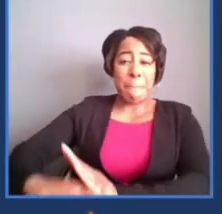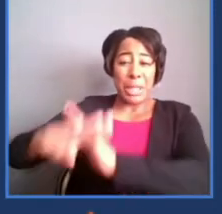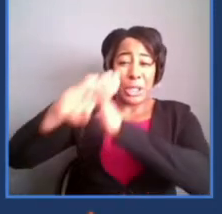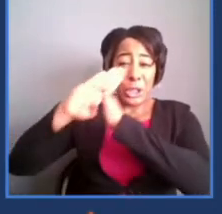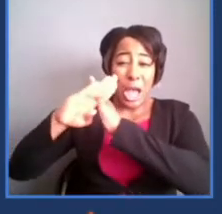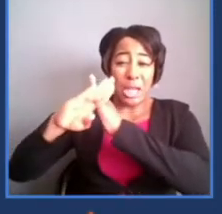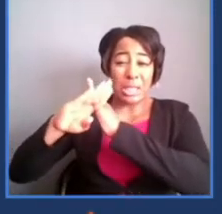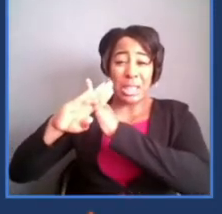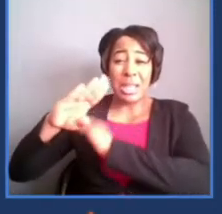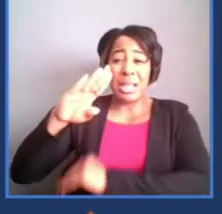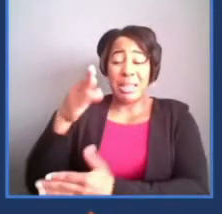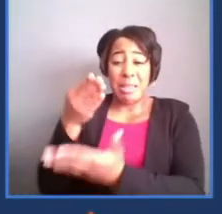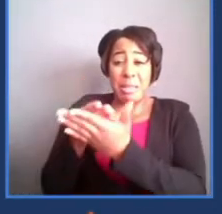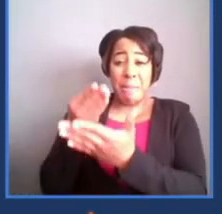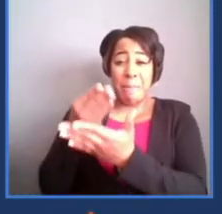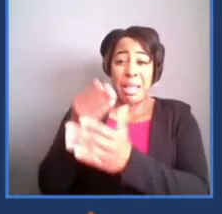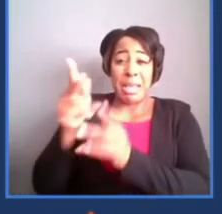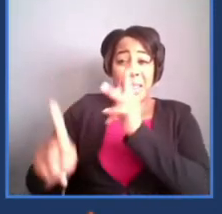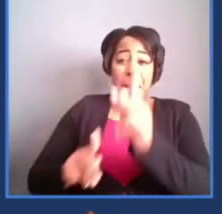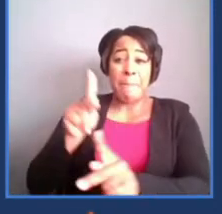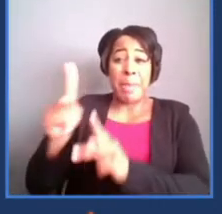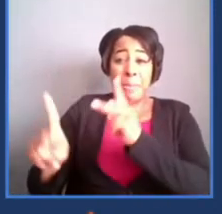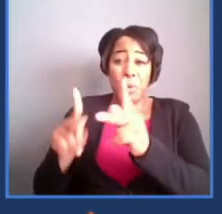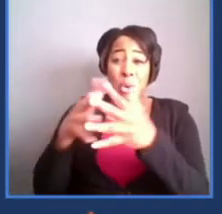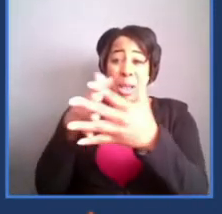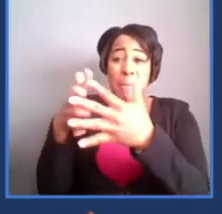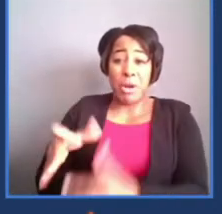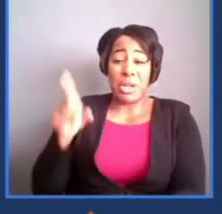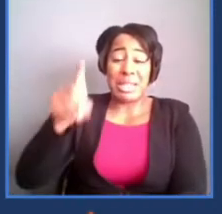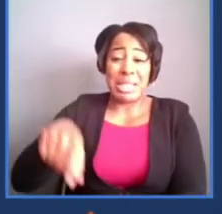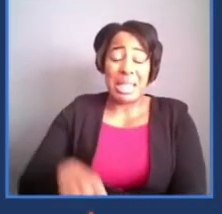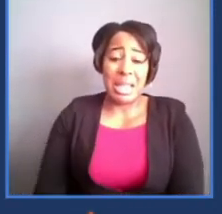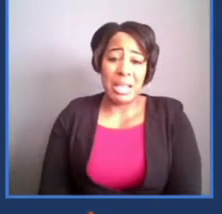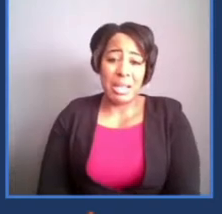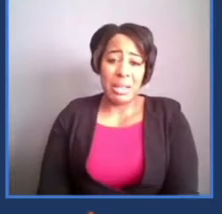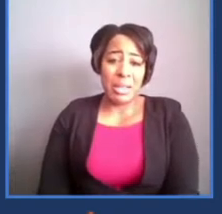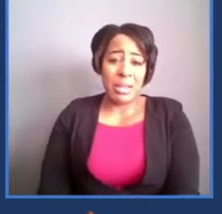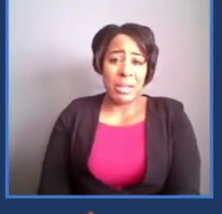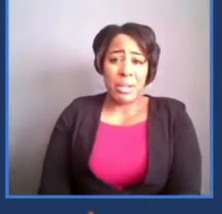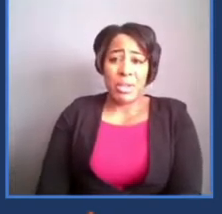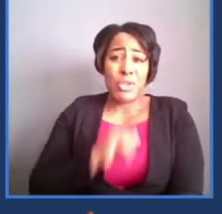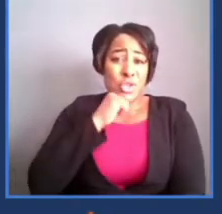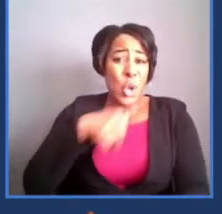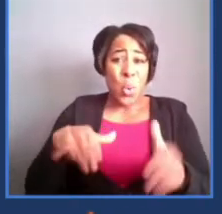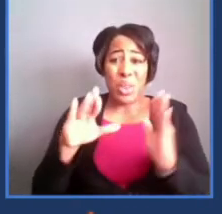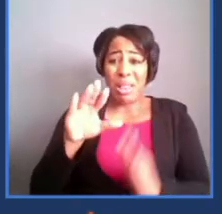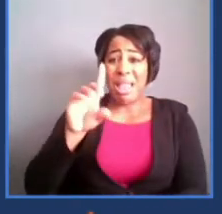needed. Let him never deceive you. David Perdue